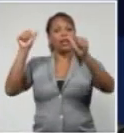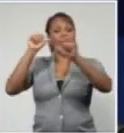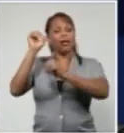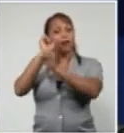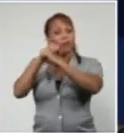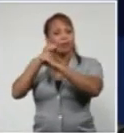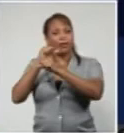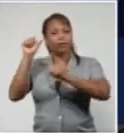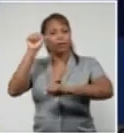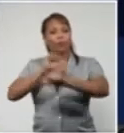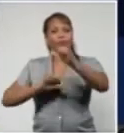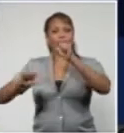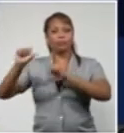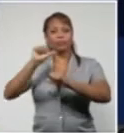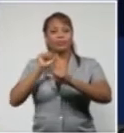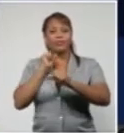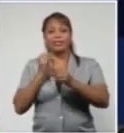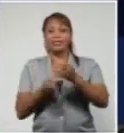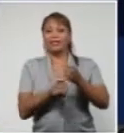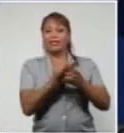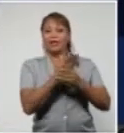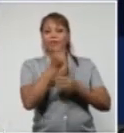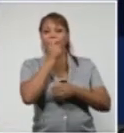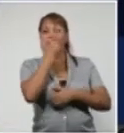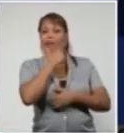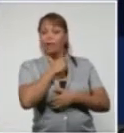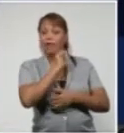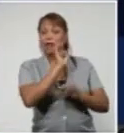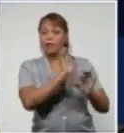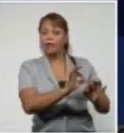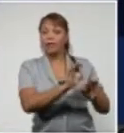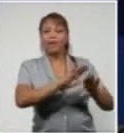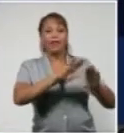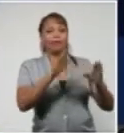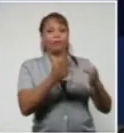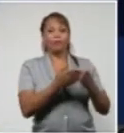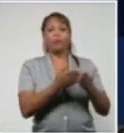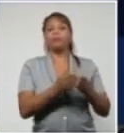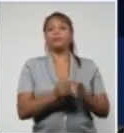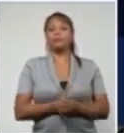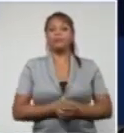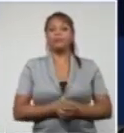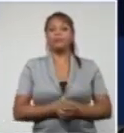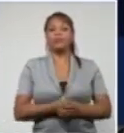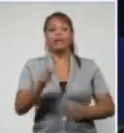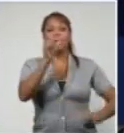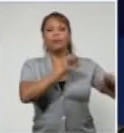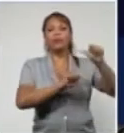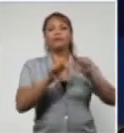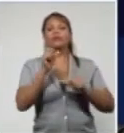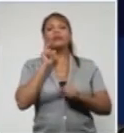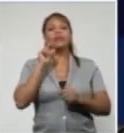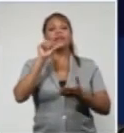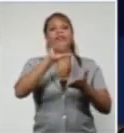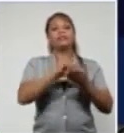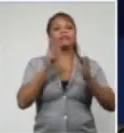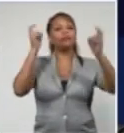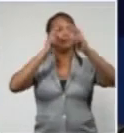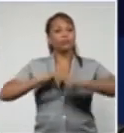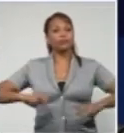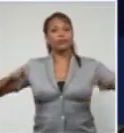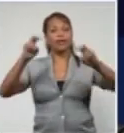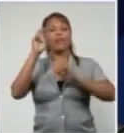the Naval Hospital, the Manuel Fajardo Hospital, the Civil Defense Laboratories,